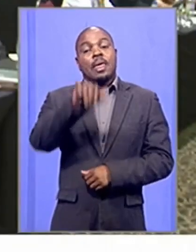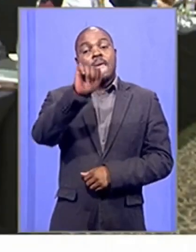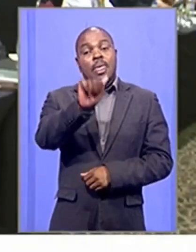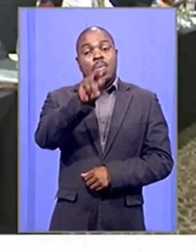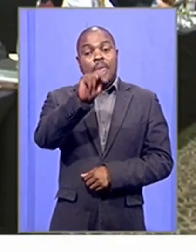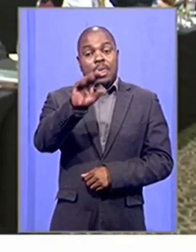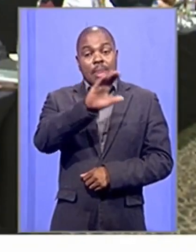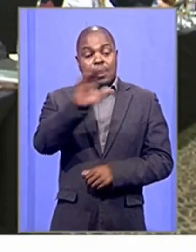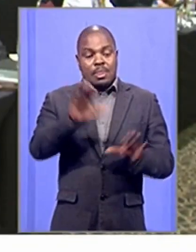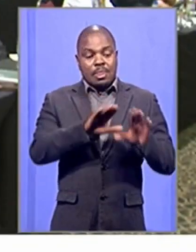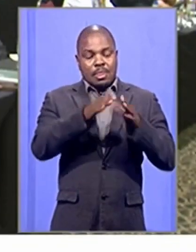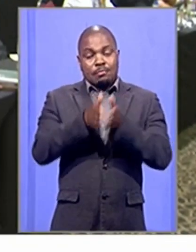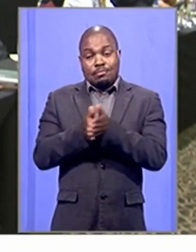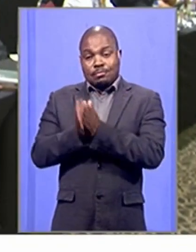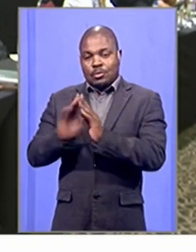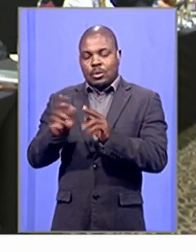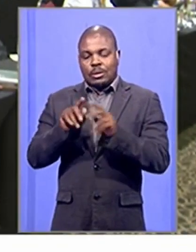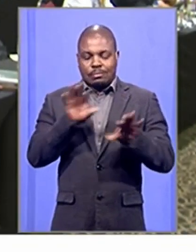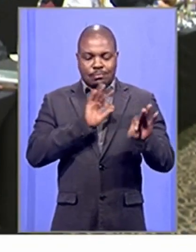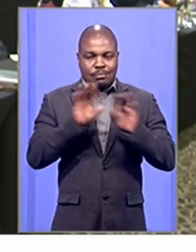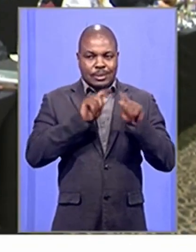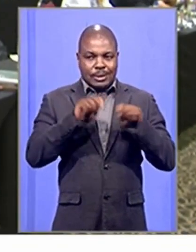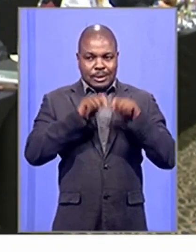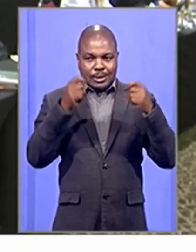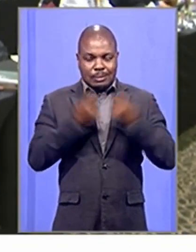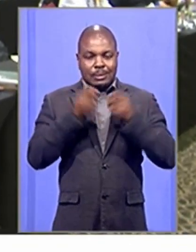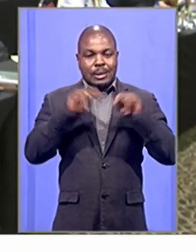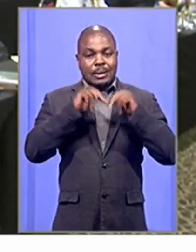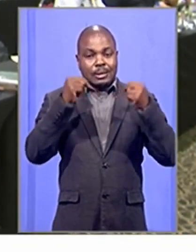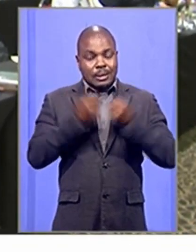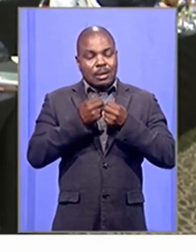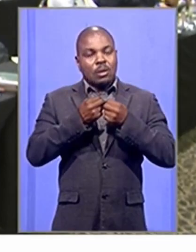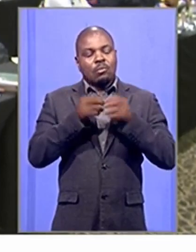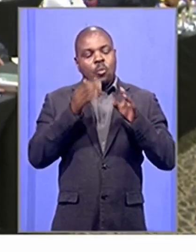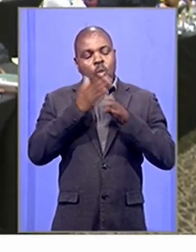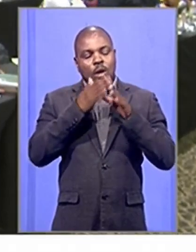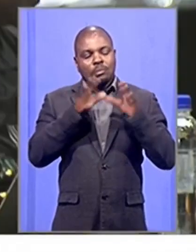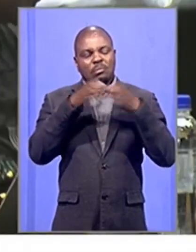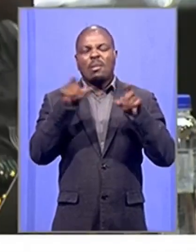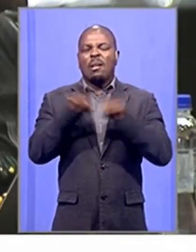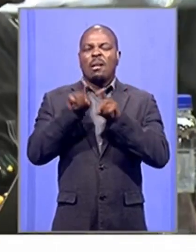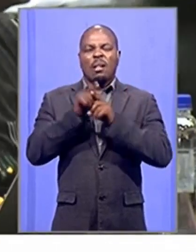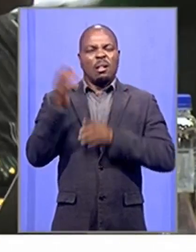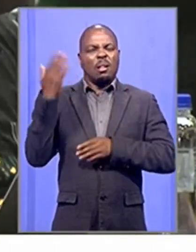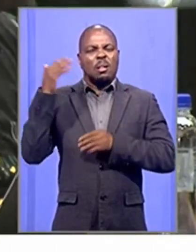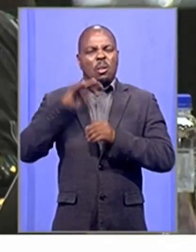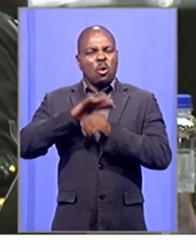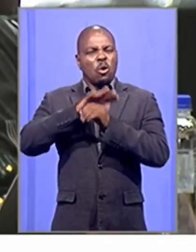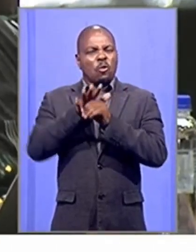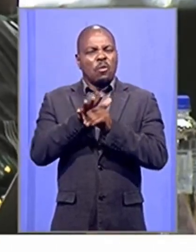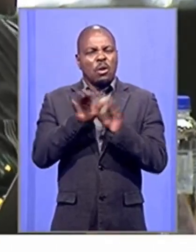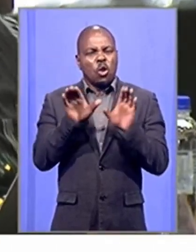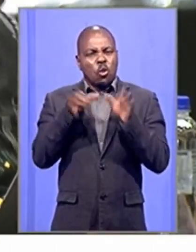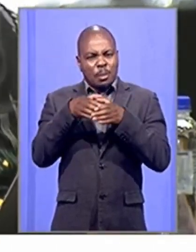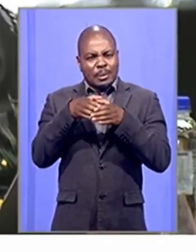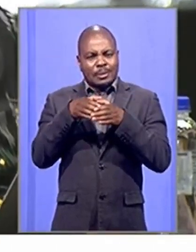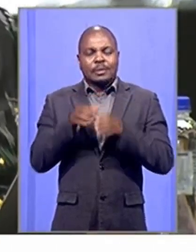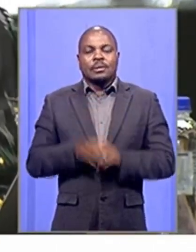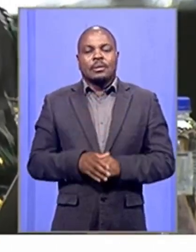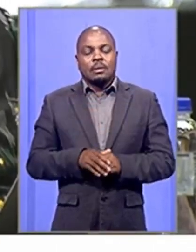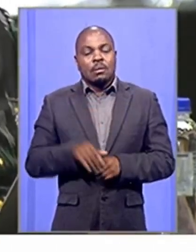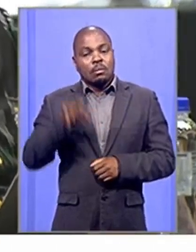ANC piletša gore go thiwe sehlopha taolo sa bosetšhaba sa go swana le sela sa twantšho ya COVID-19. Mbalula o